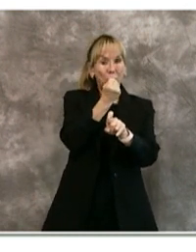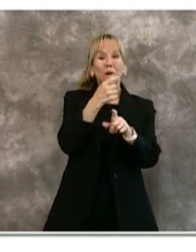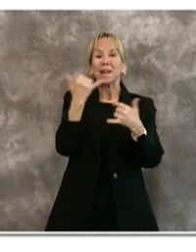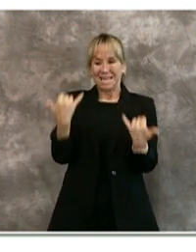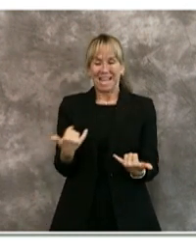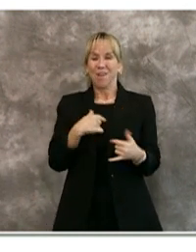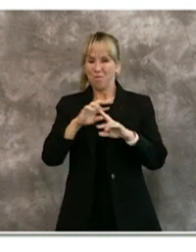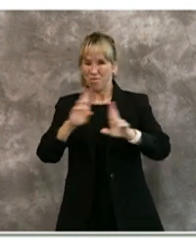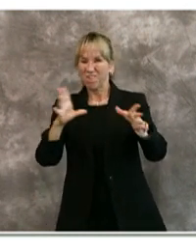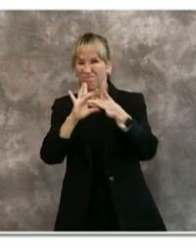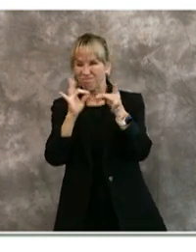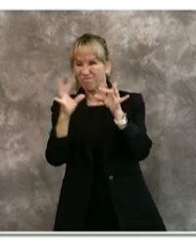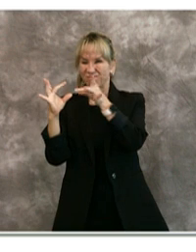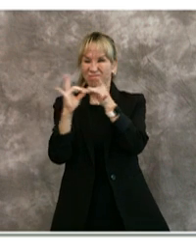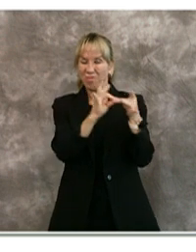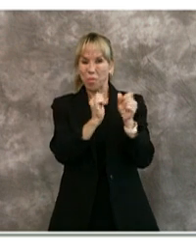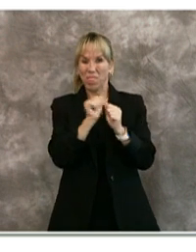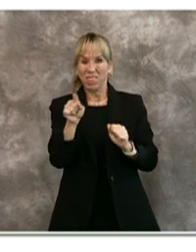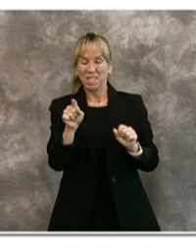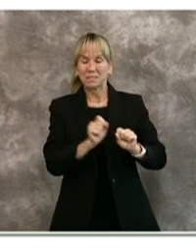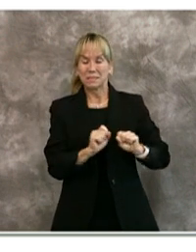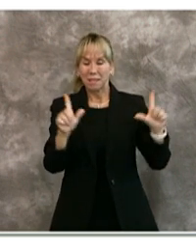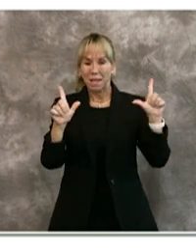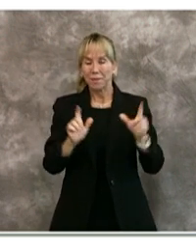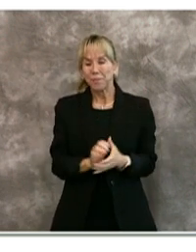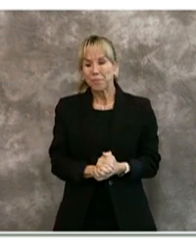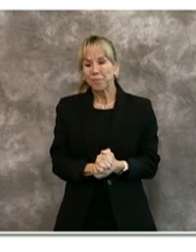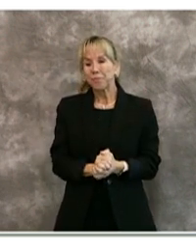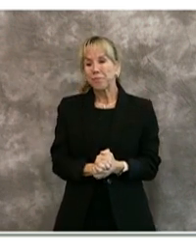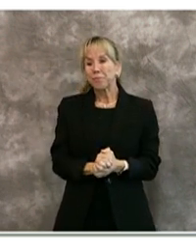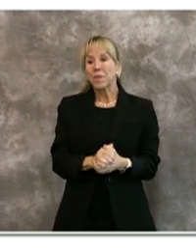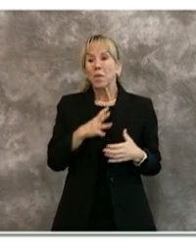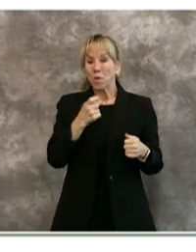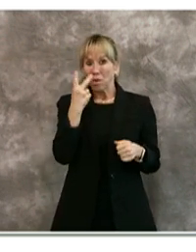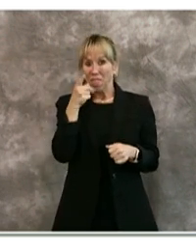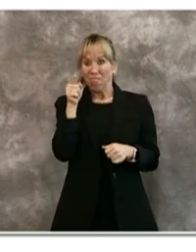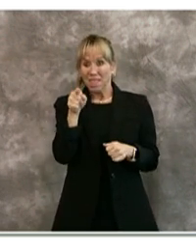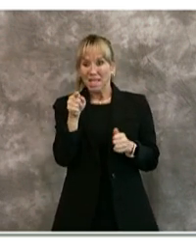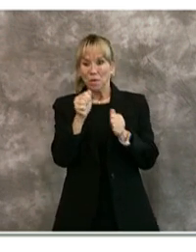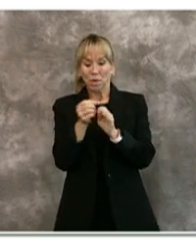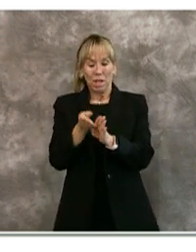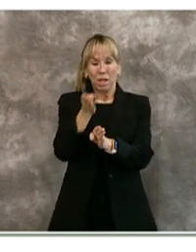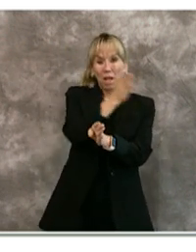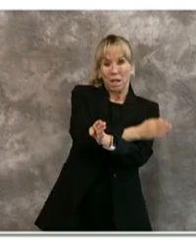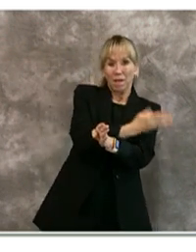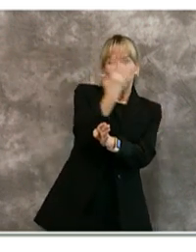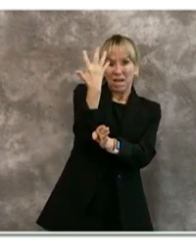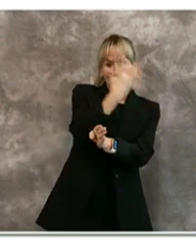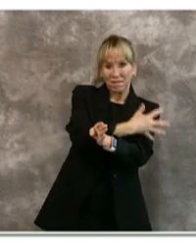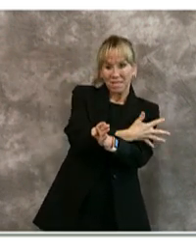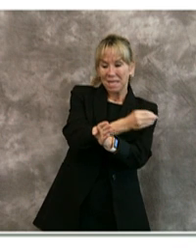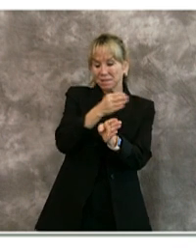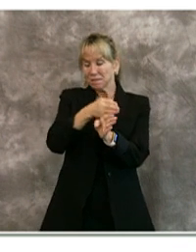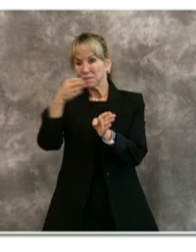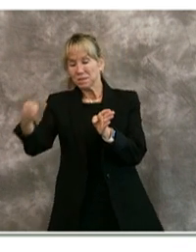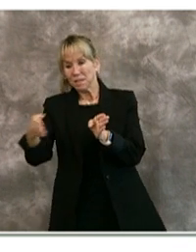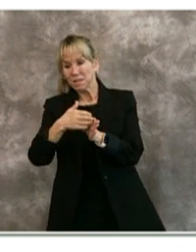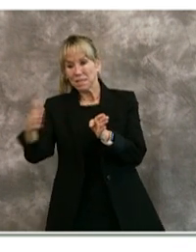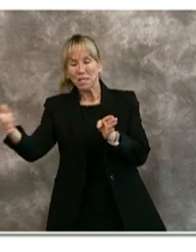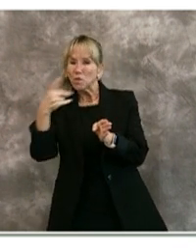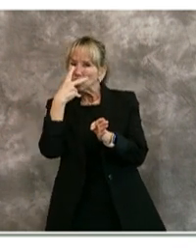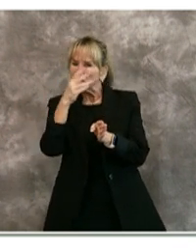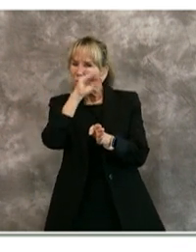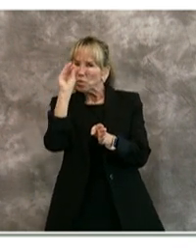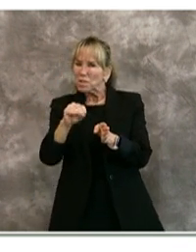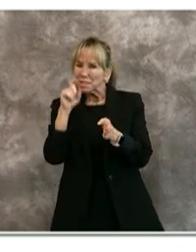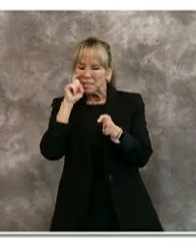you look at the last 5 days on this slide and compare it to the prior 5 days, that percentage change is elevated, and